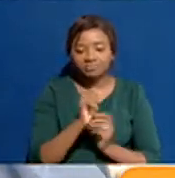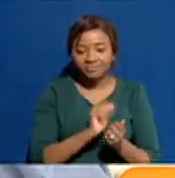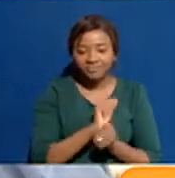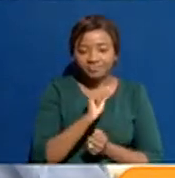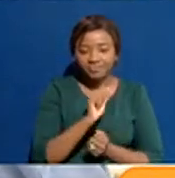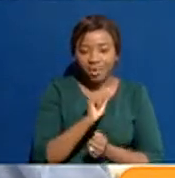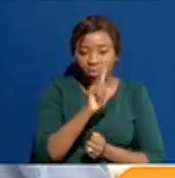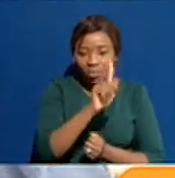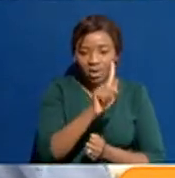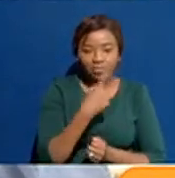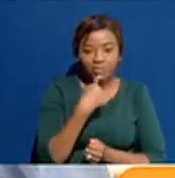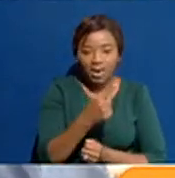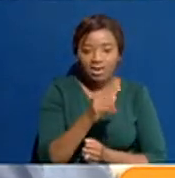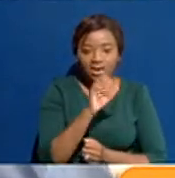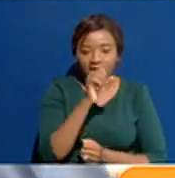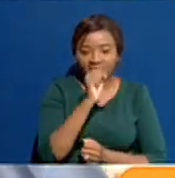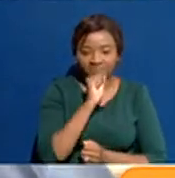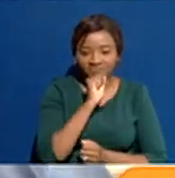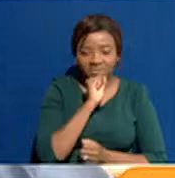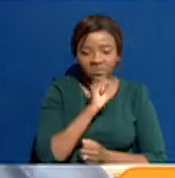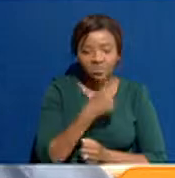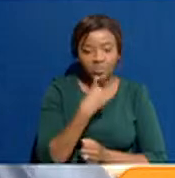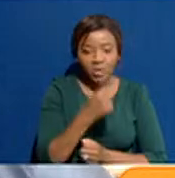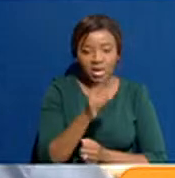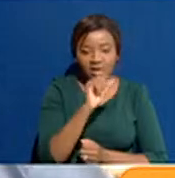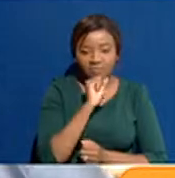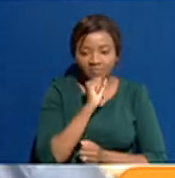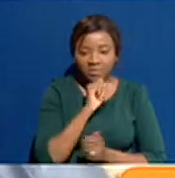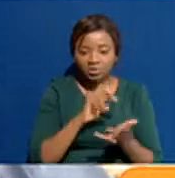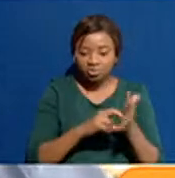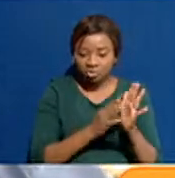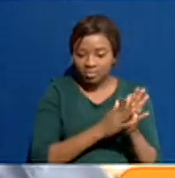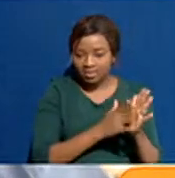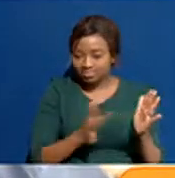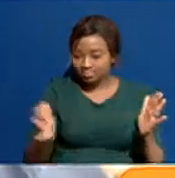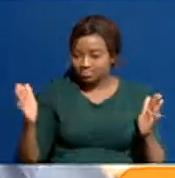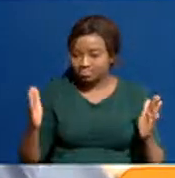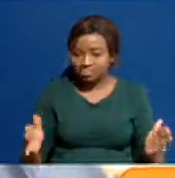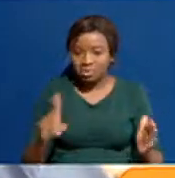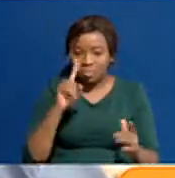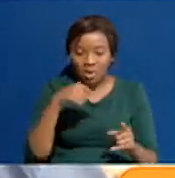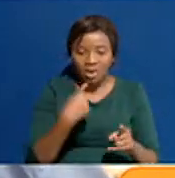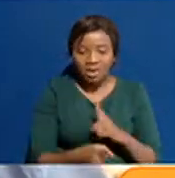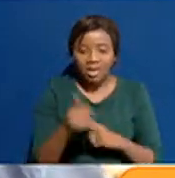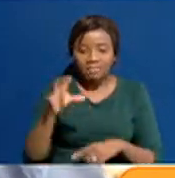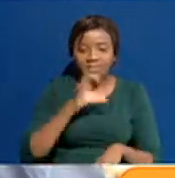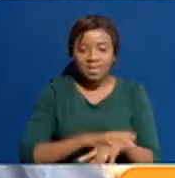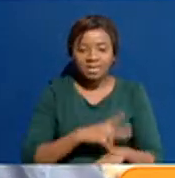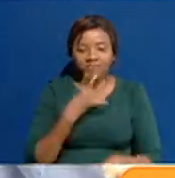150, very cheaply. So within 1 year, a farmer atakuwa amepata shilingi